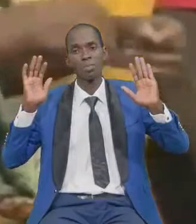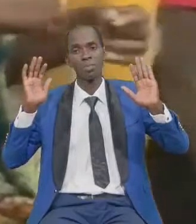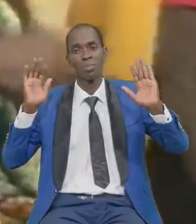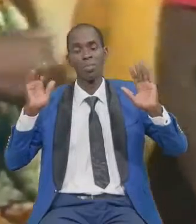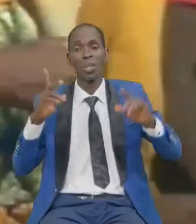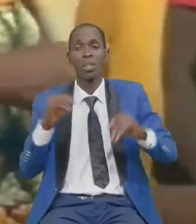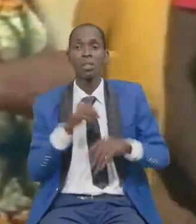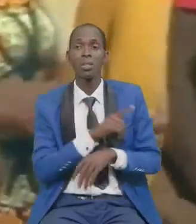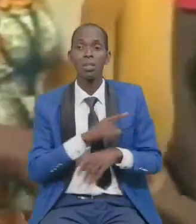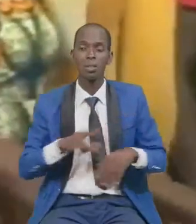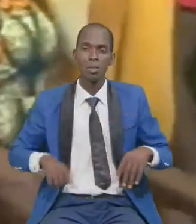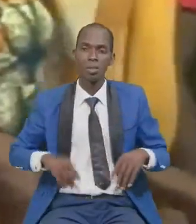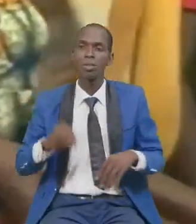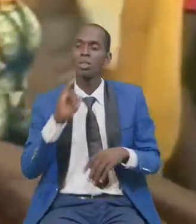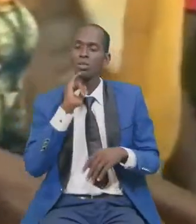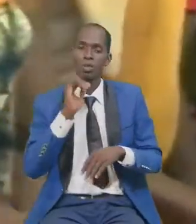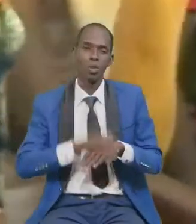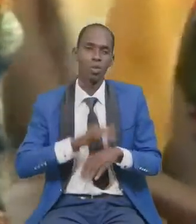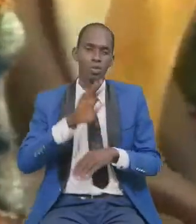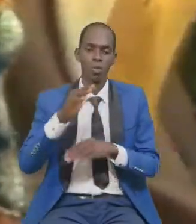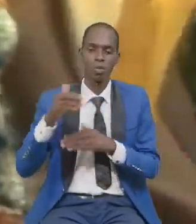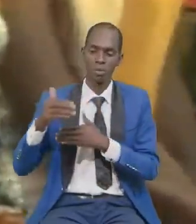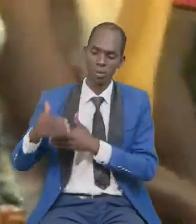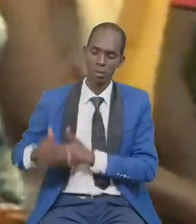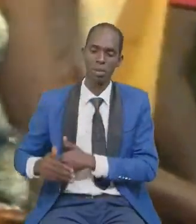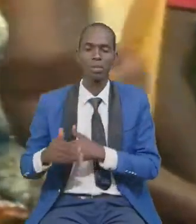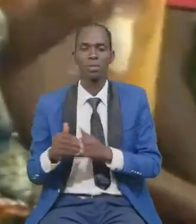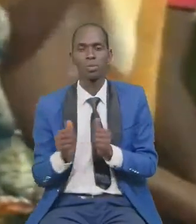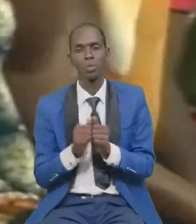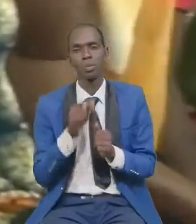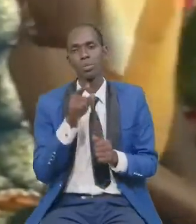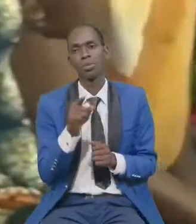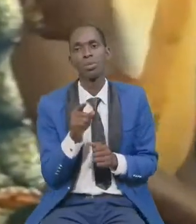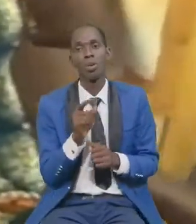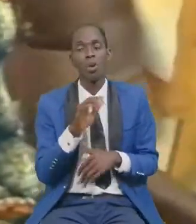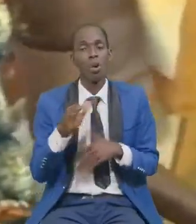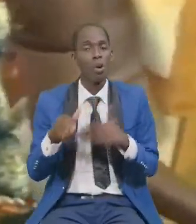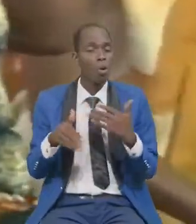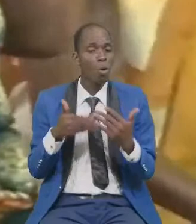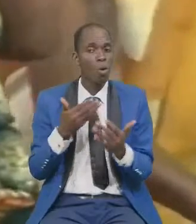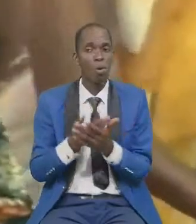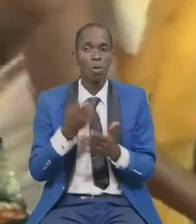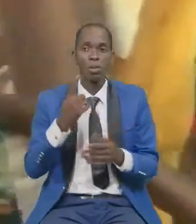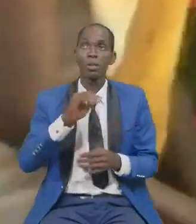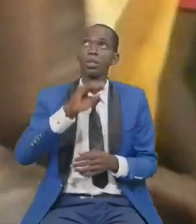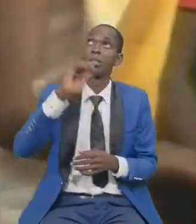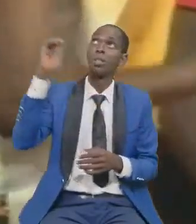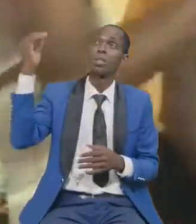The Lord is on your side. All the grace you need, he will give.